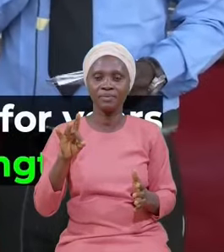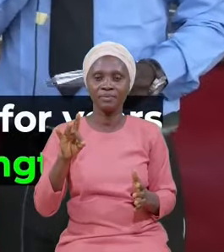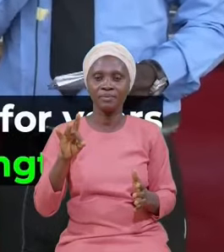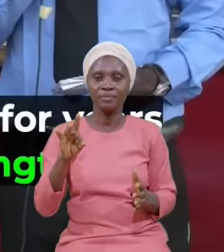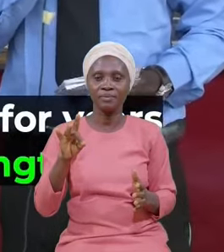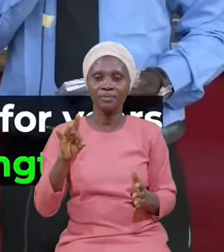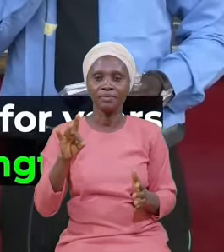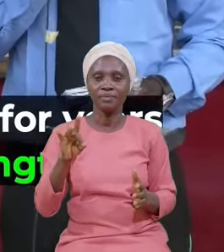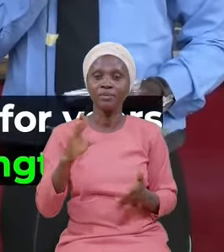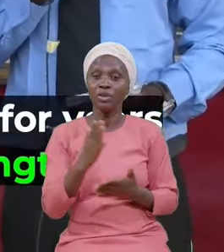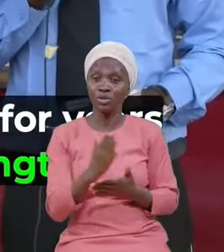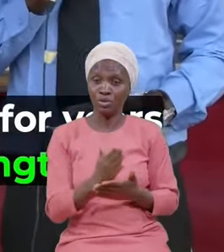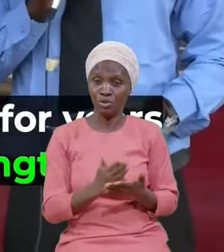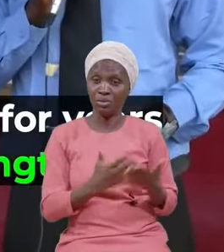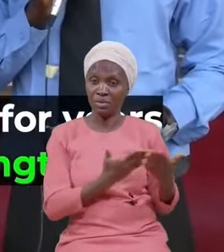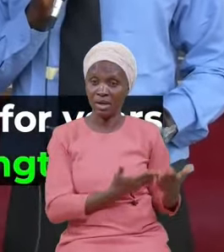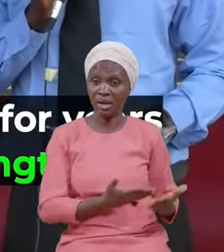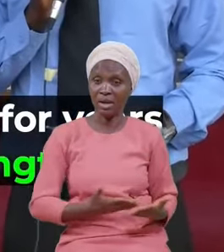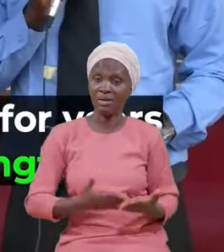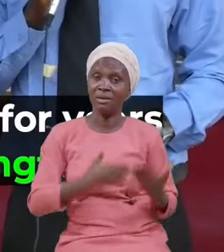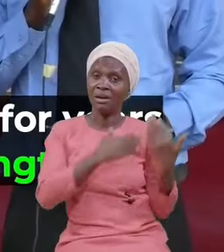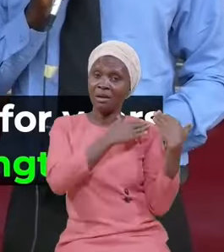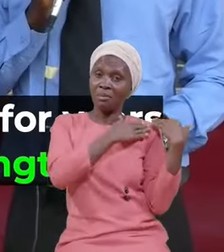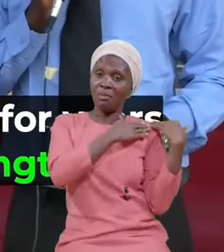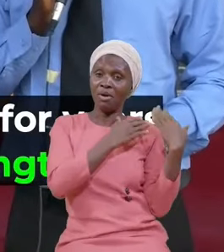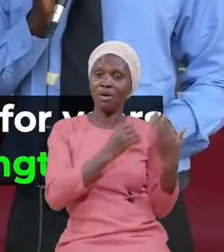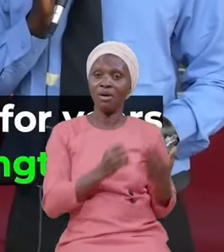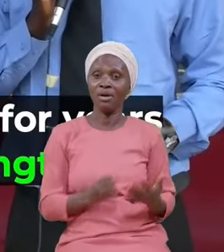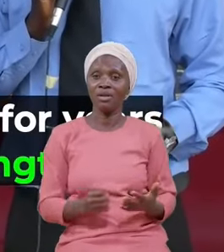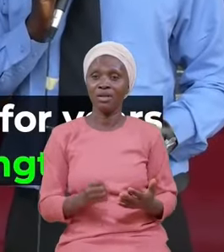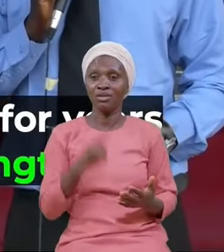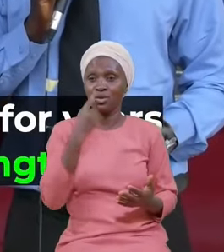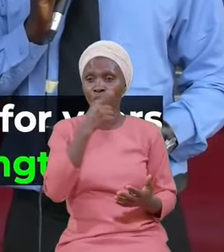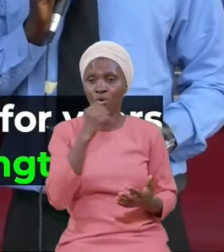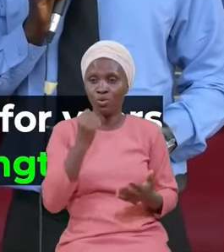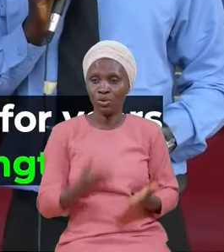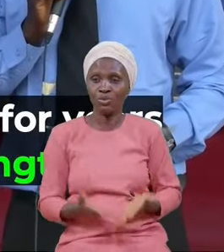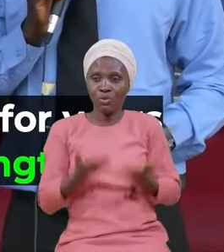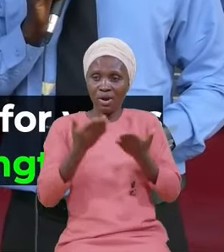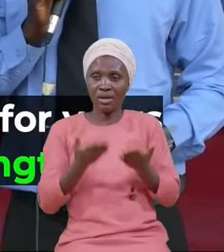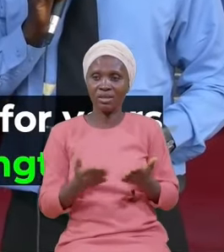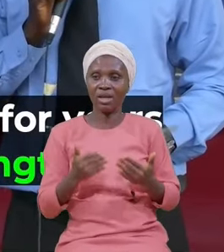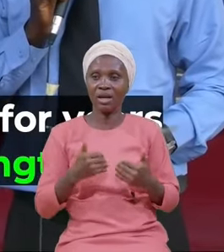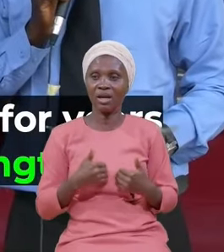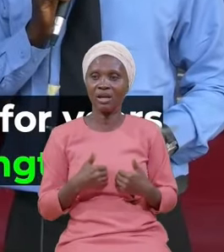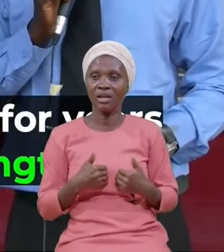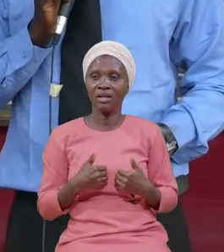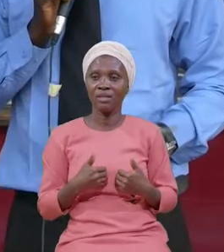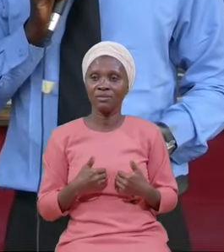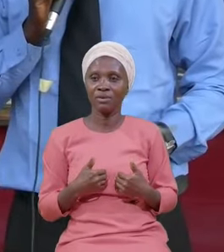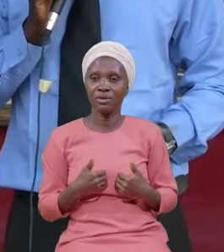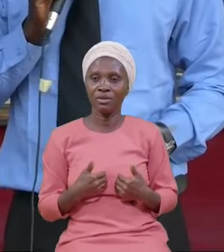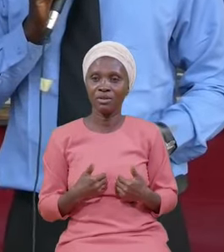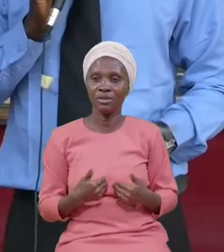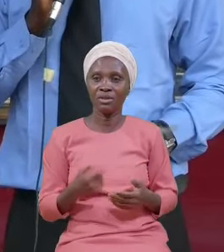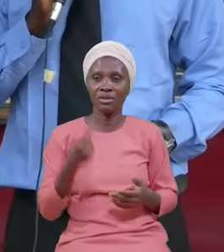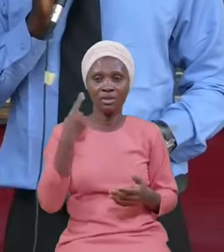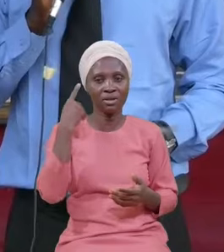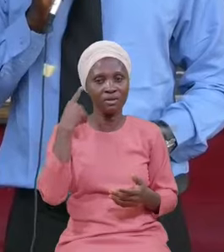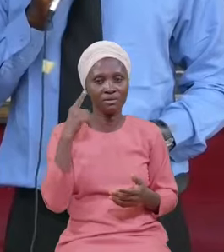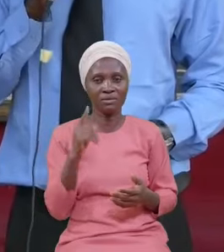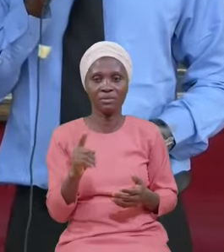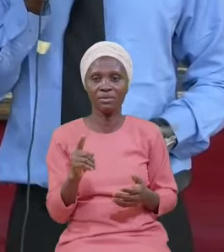find some car brother who weights has for years